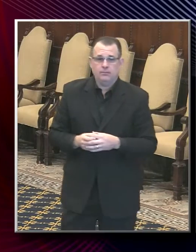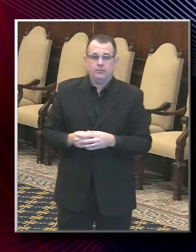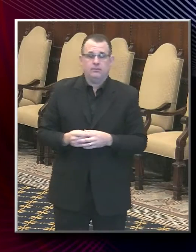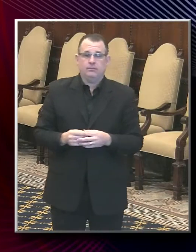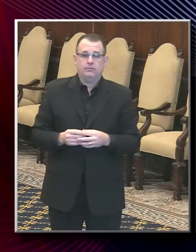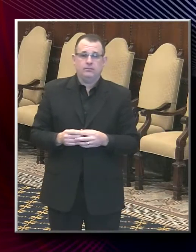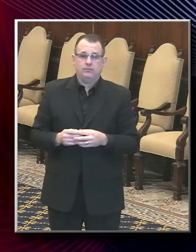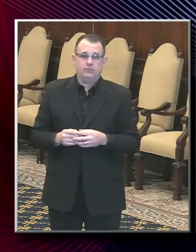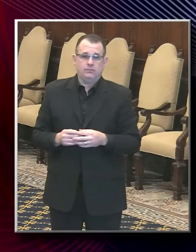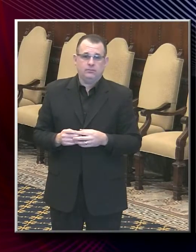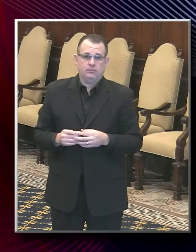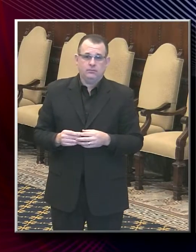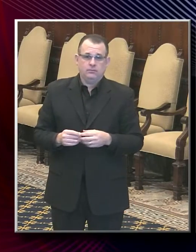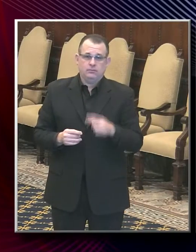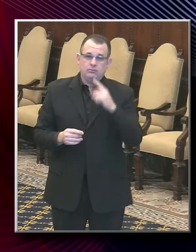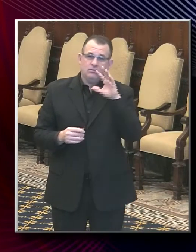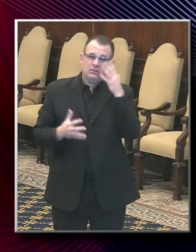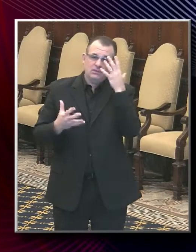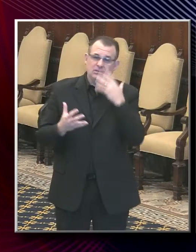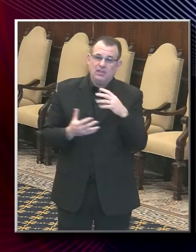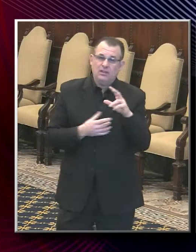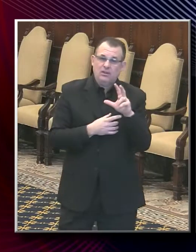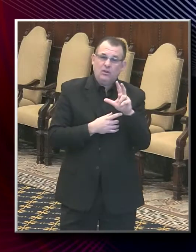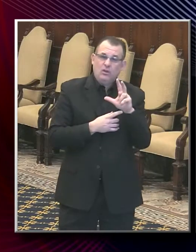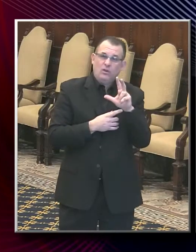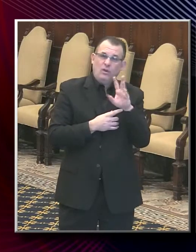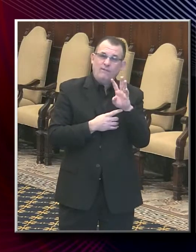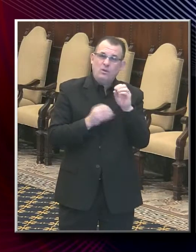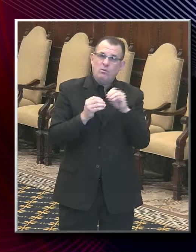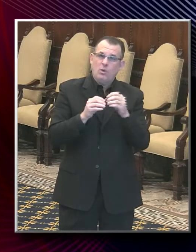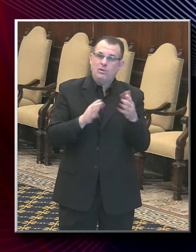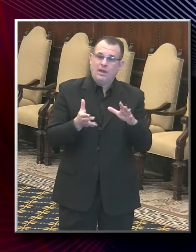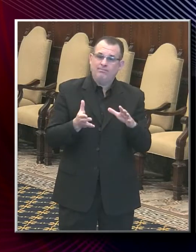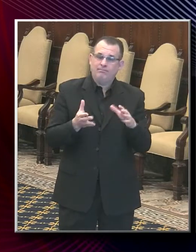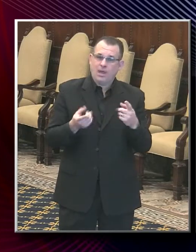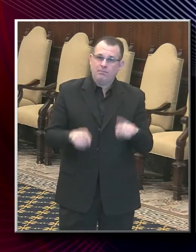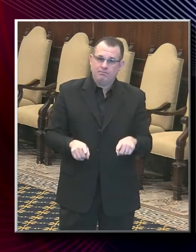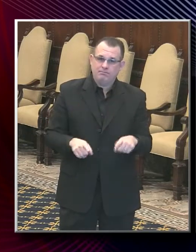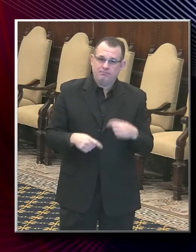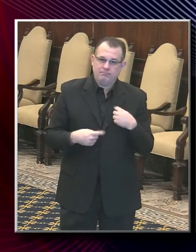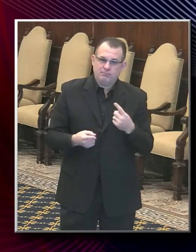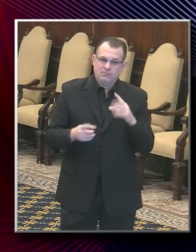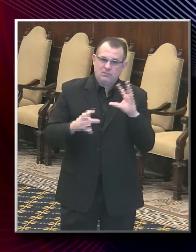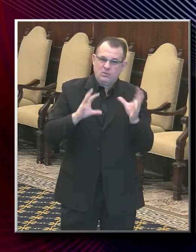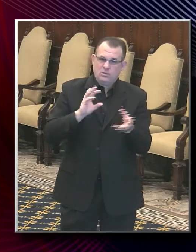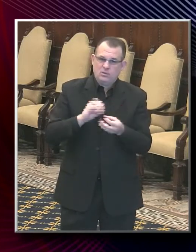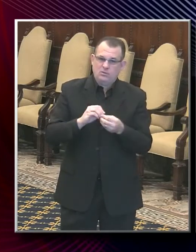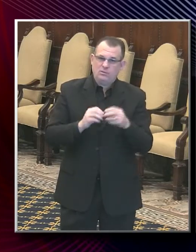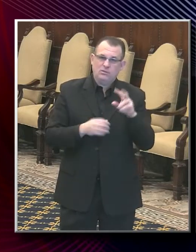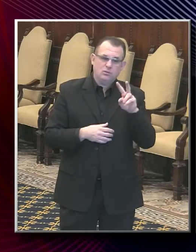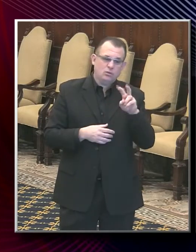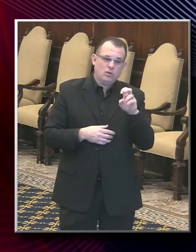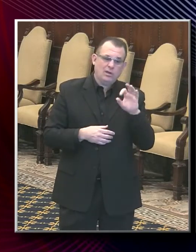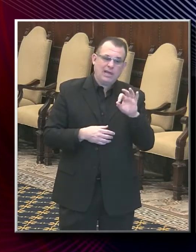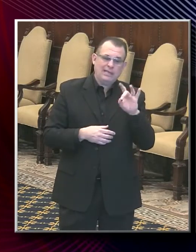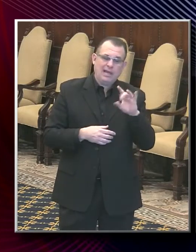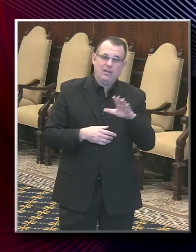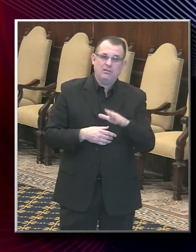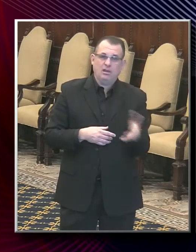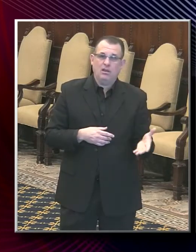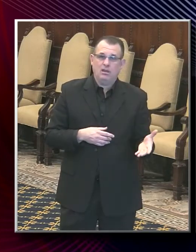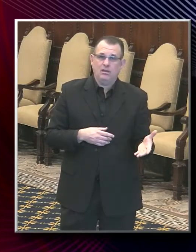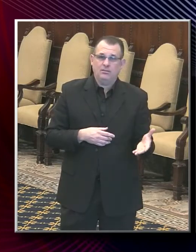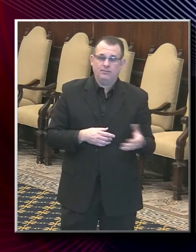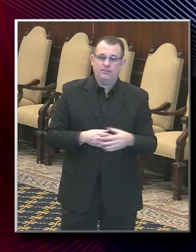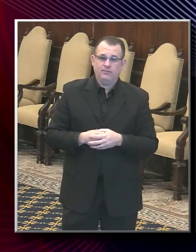sadly, we've had 34 new deaths from the coronavirus infection from this time yesterday, bringing us to a total of 298. Now, some of this